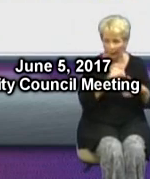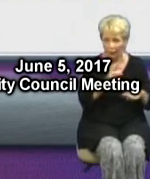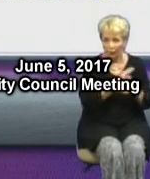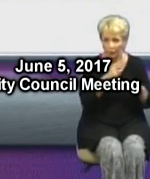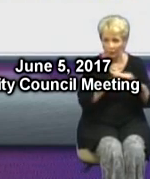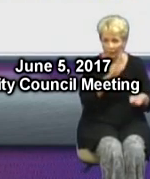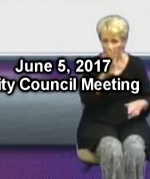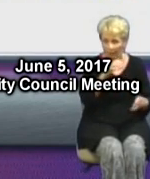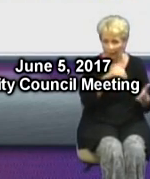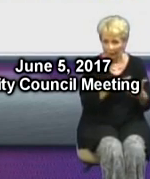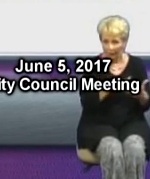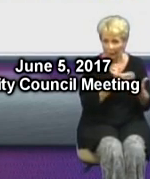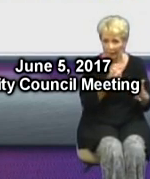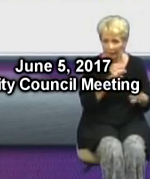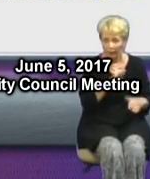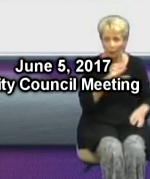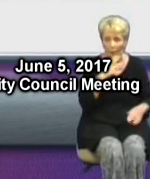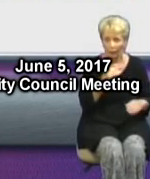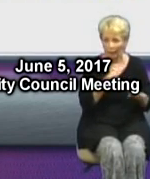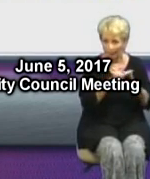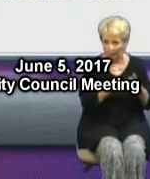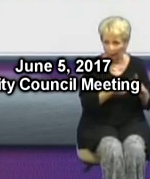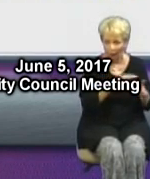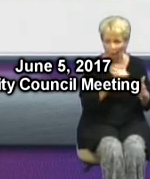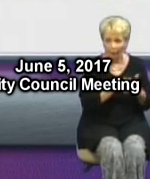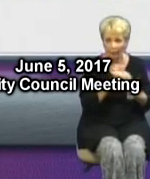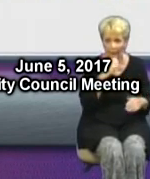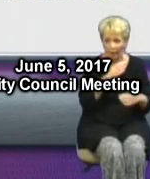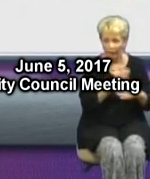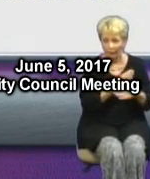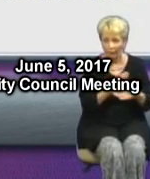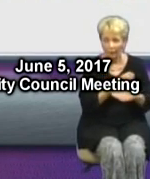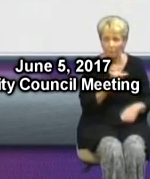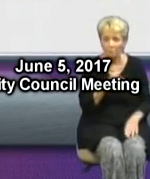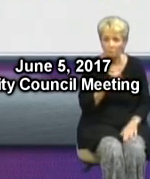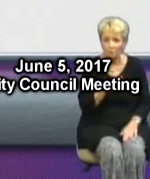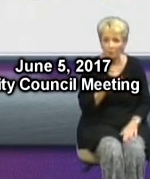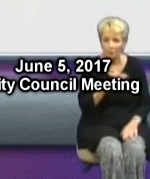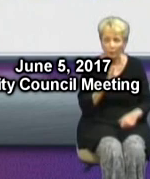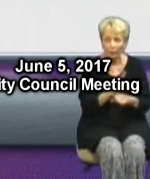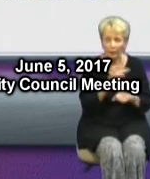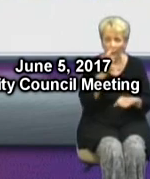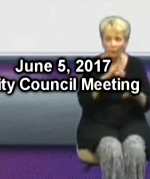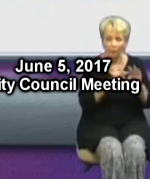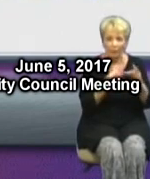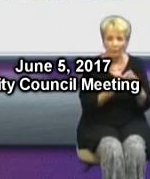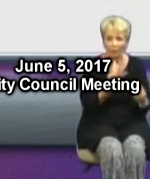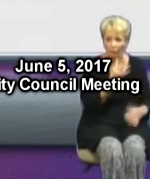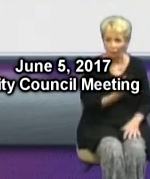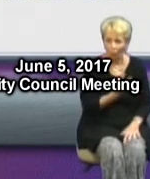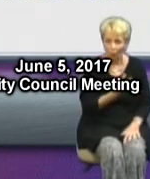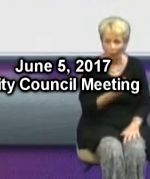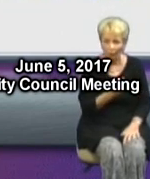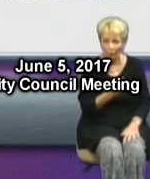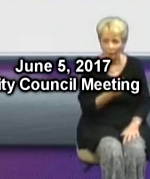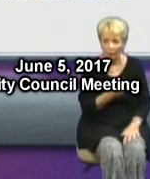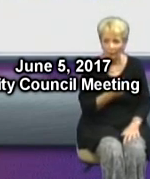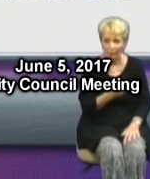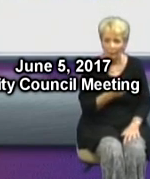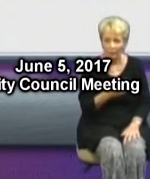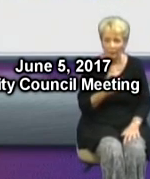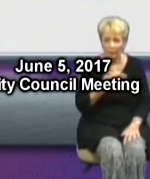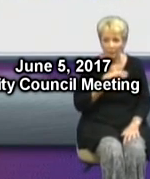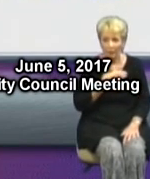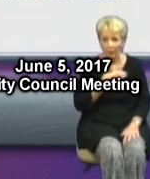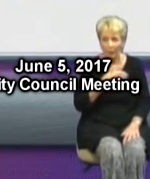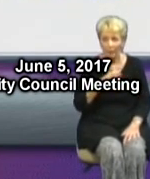about 5,000 gallons of water a month, and that would be an average usage for a family of four, unless, of course, you're my family,